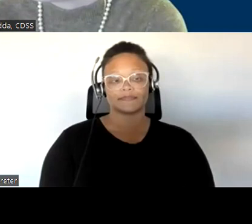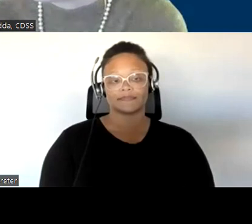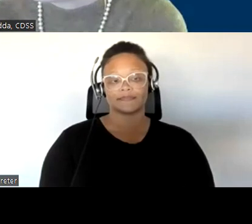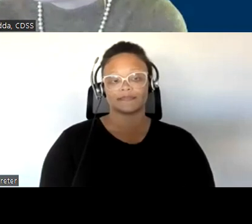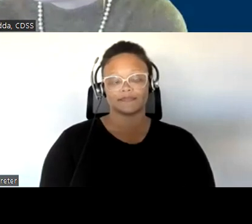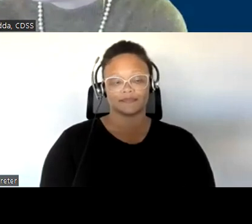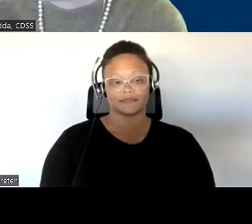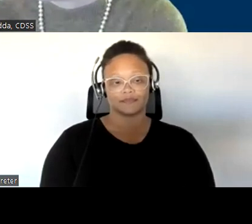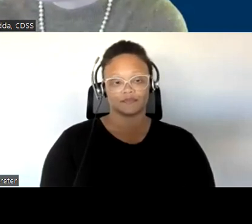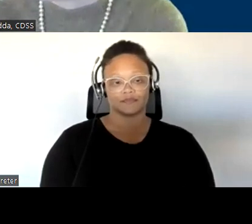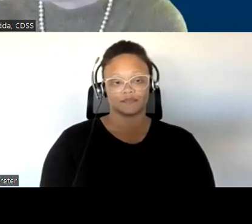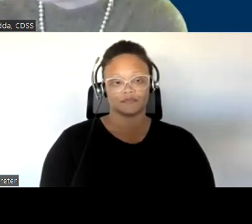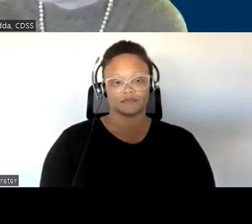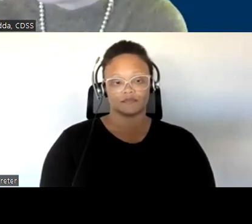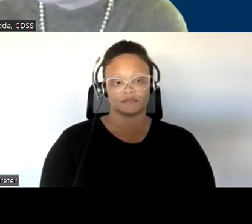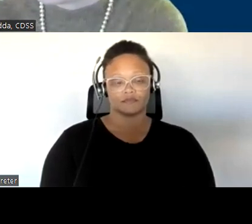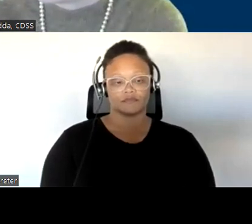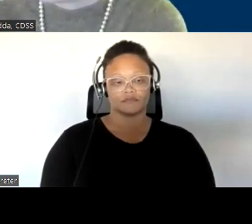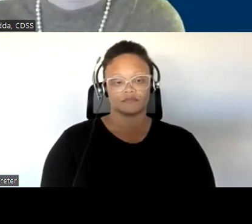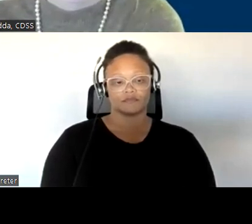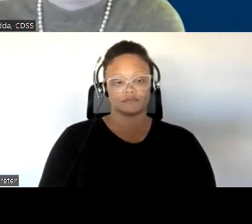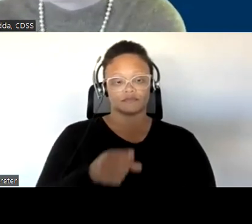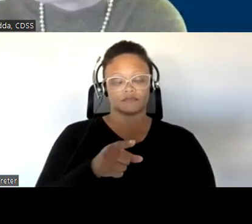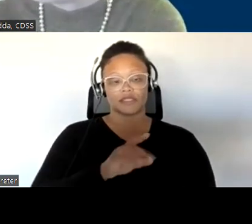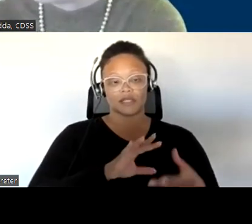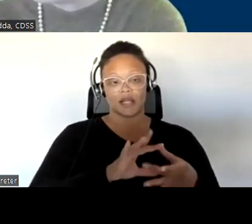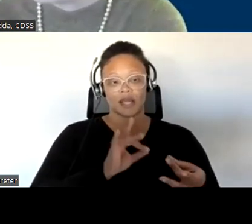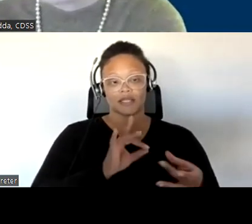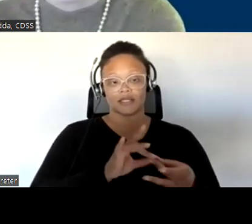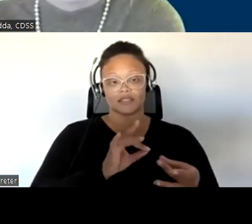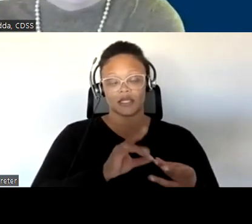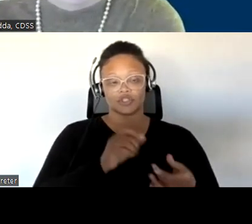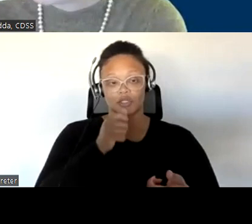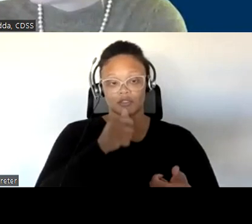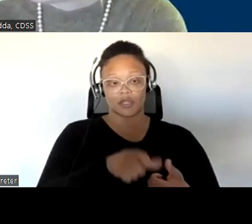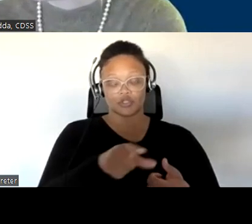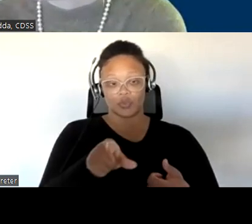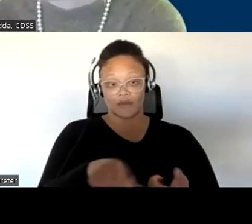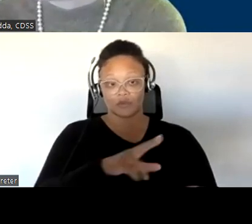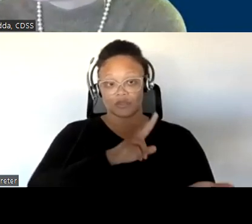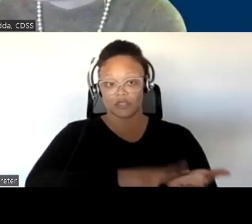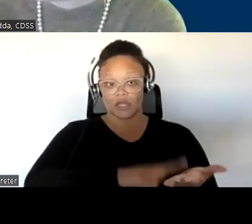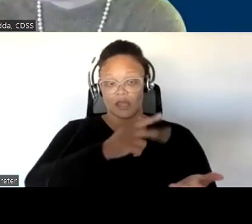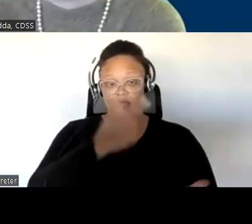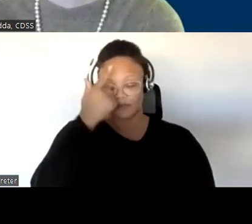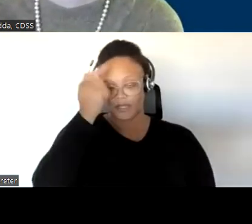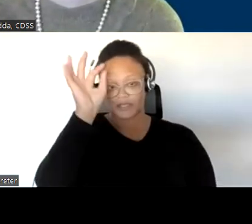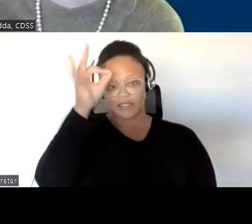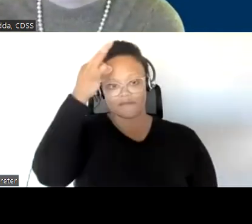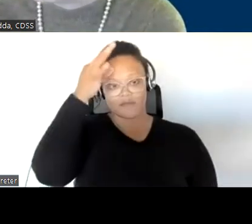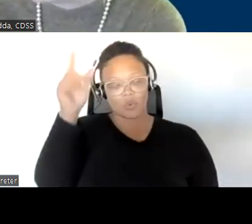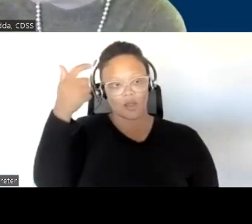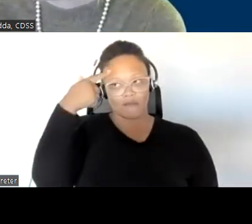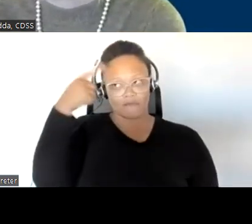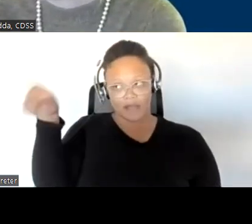And we have this attestation that you have to sign. And this is because the federal government wanted to make sure